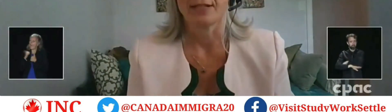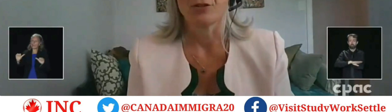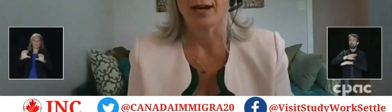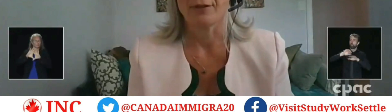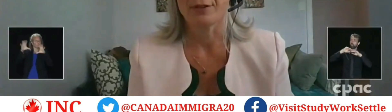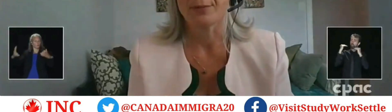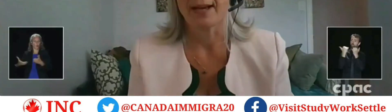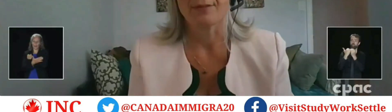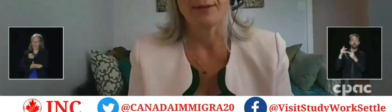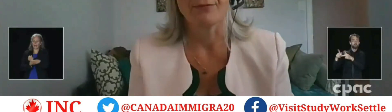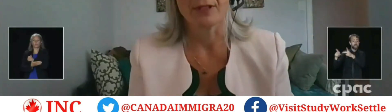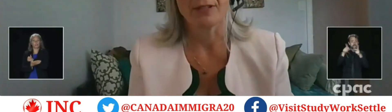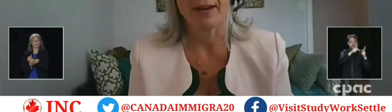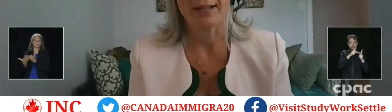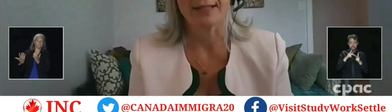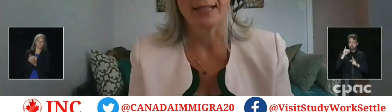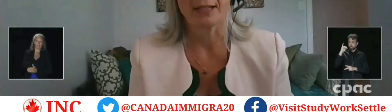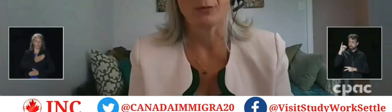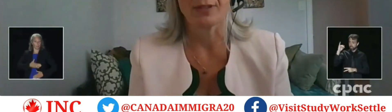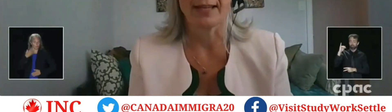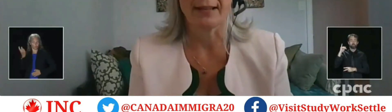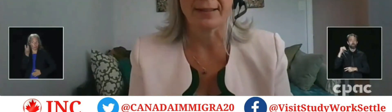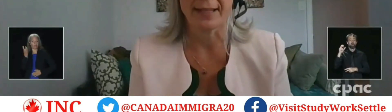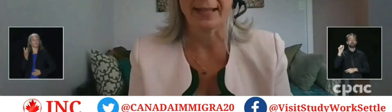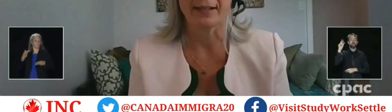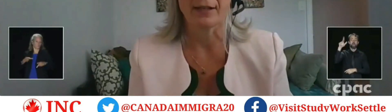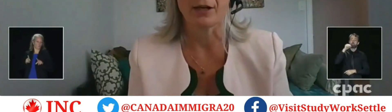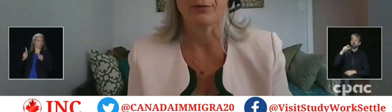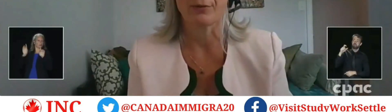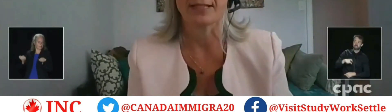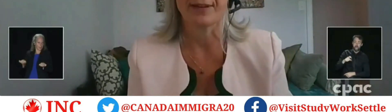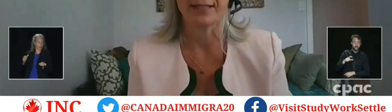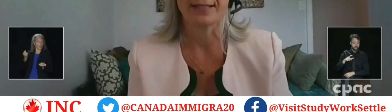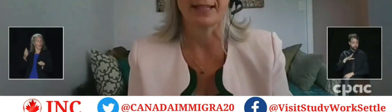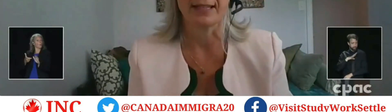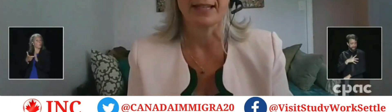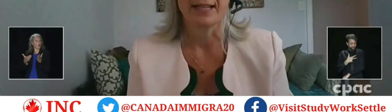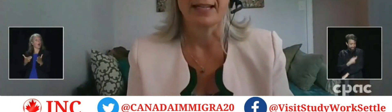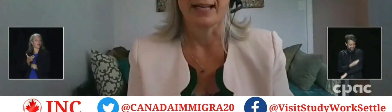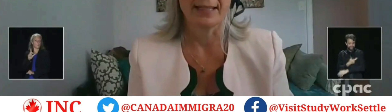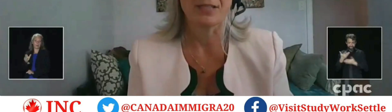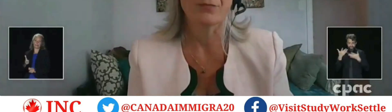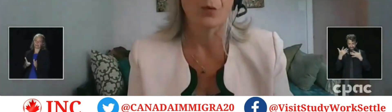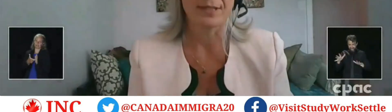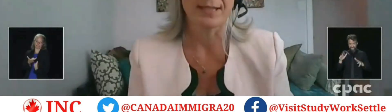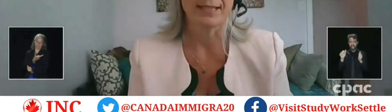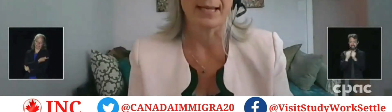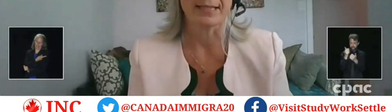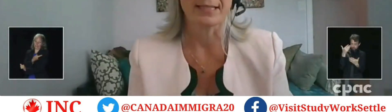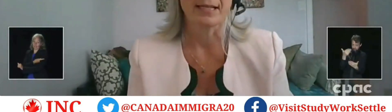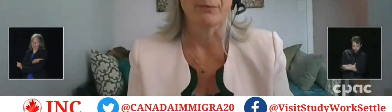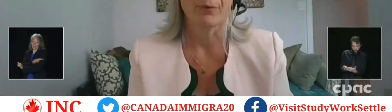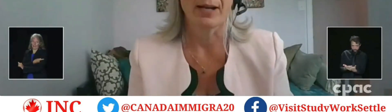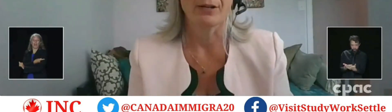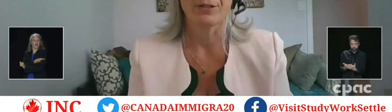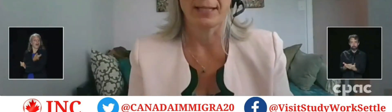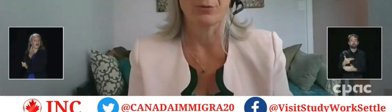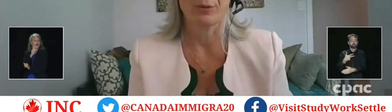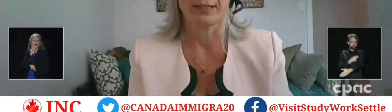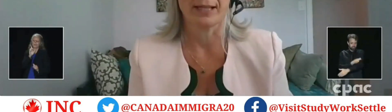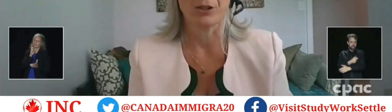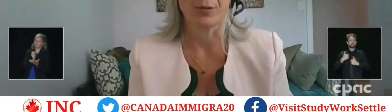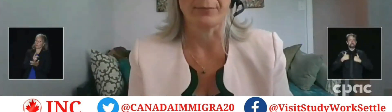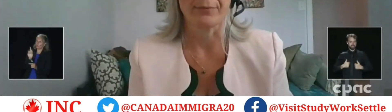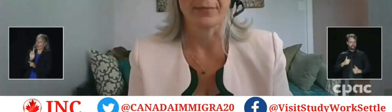traveler. Travelers will have to be fully vaccinated with a Health Canada authorized vaccine at least 14 days prior